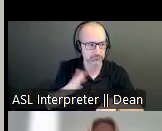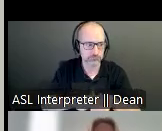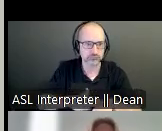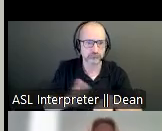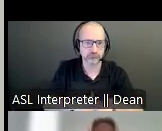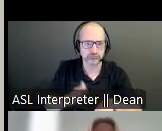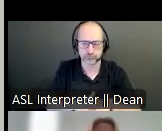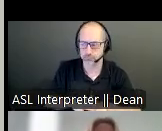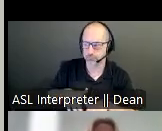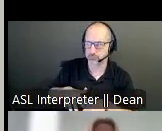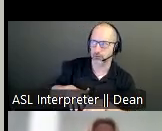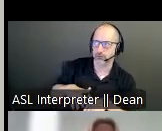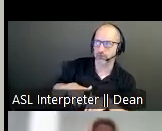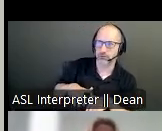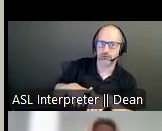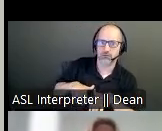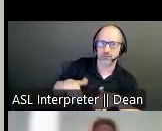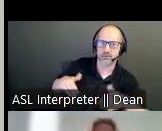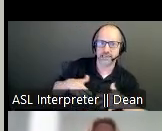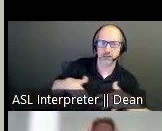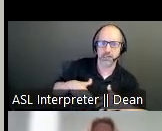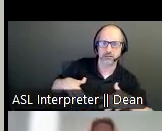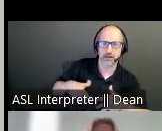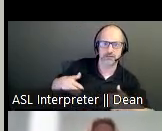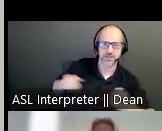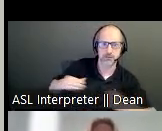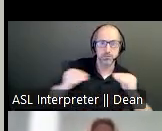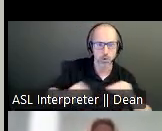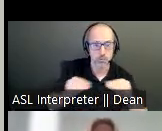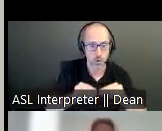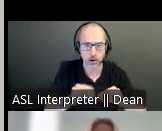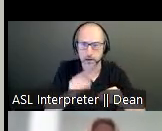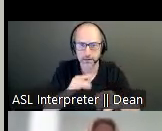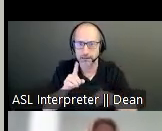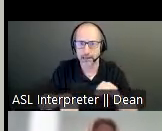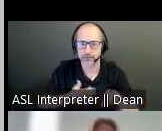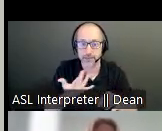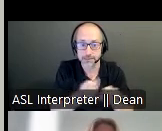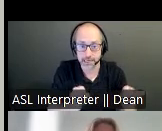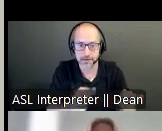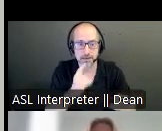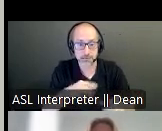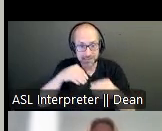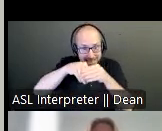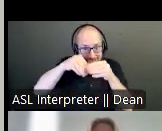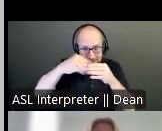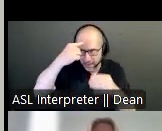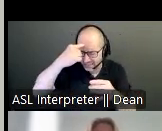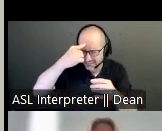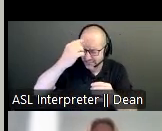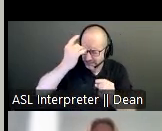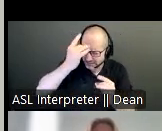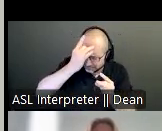prevent the victim from leaving their situation safely. This situation creates a chronic terror that amplifies fear